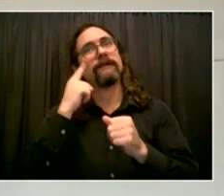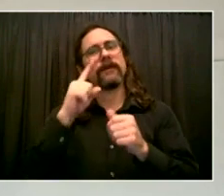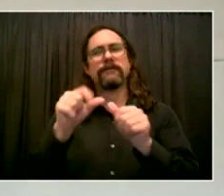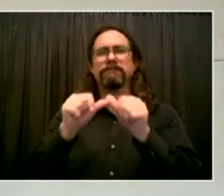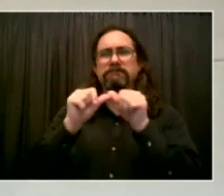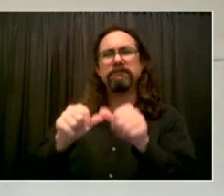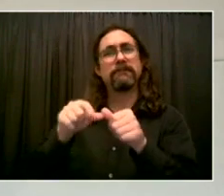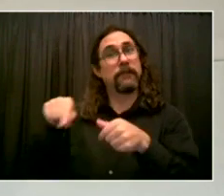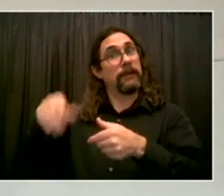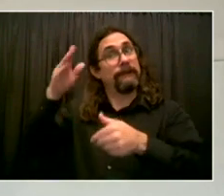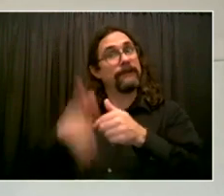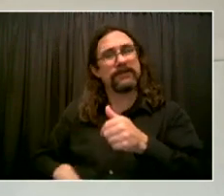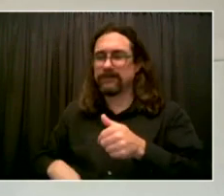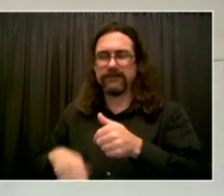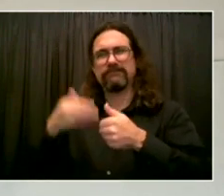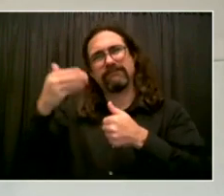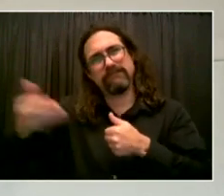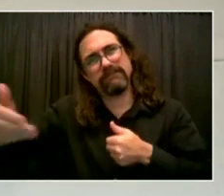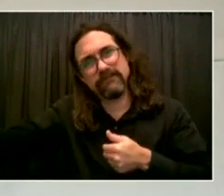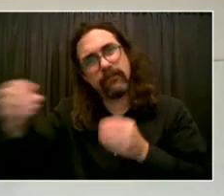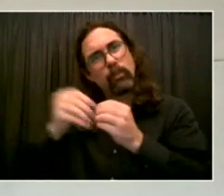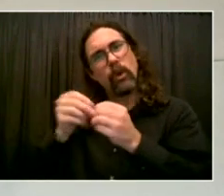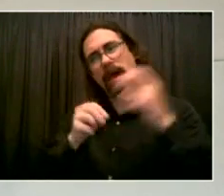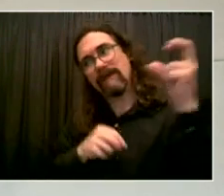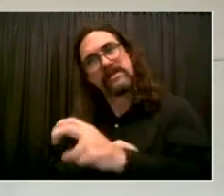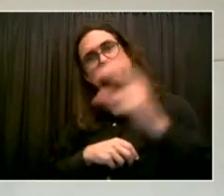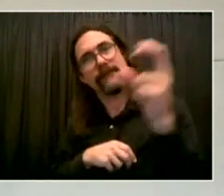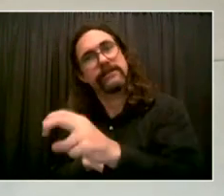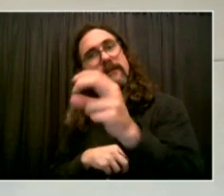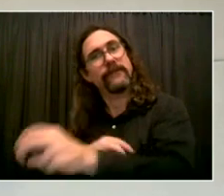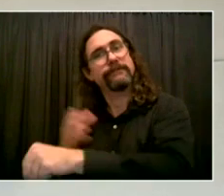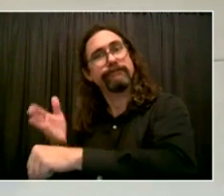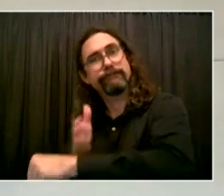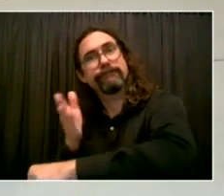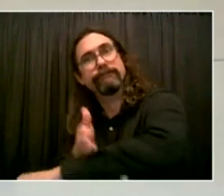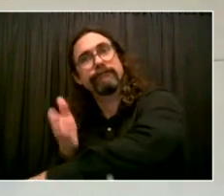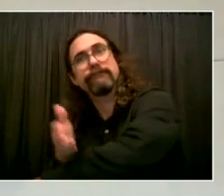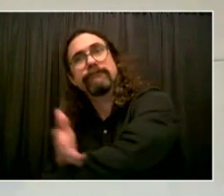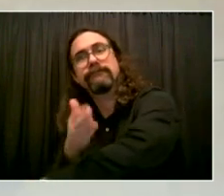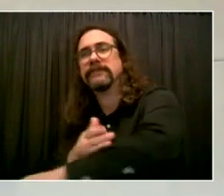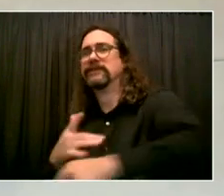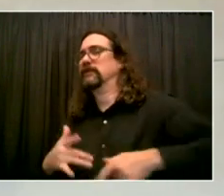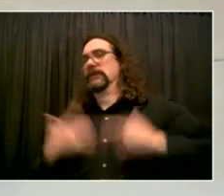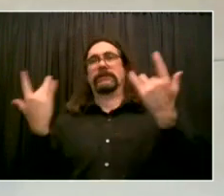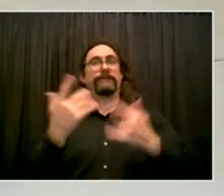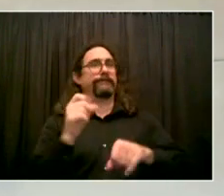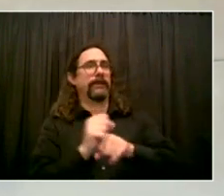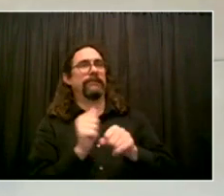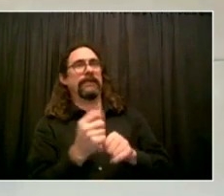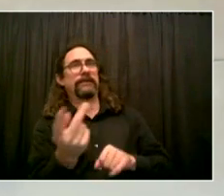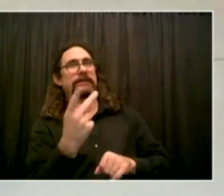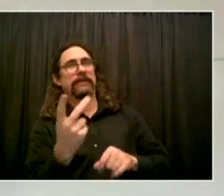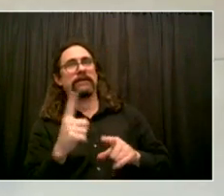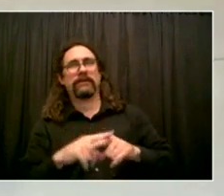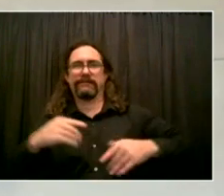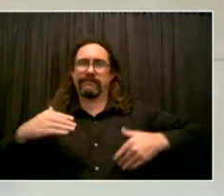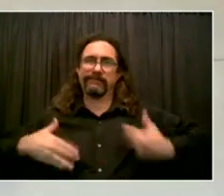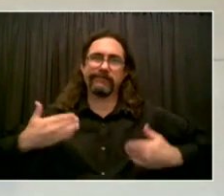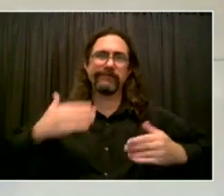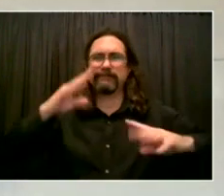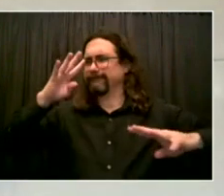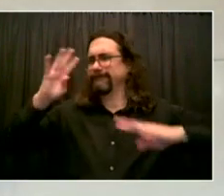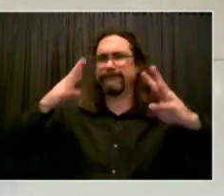past. And until then, I'm really excited that we're doing this and expediting solutions to remove scaffolding and